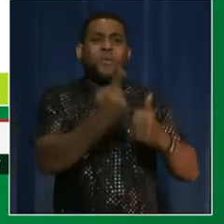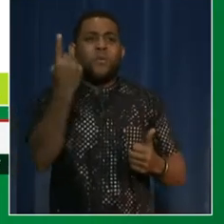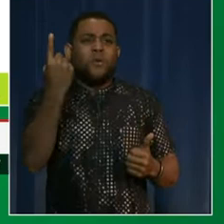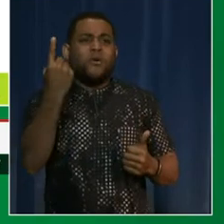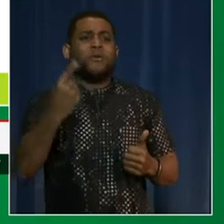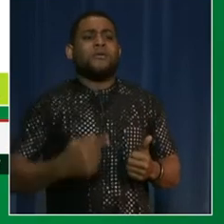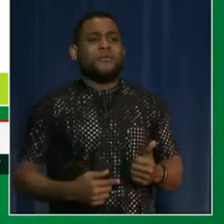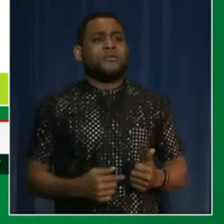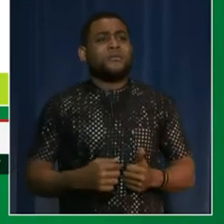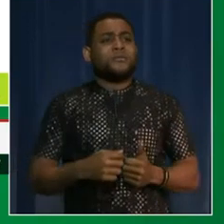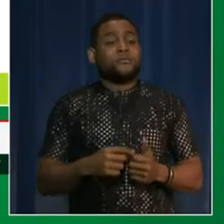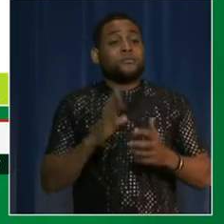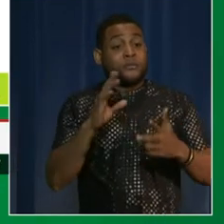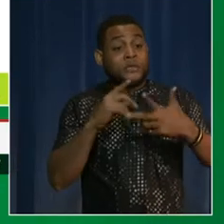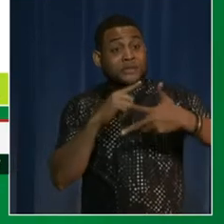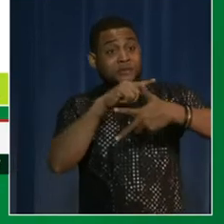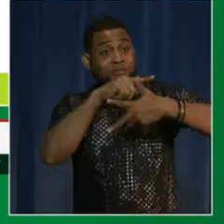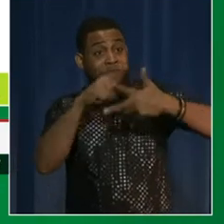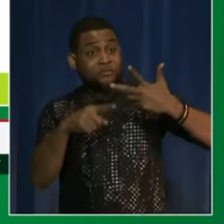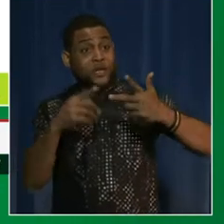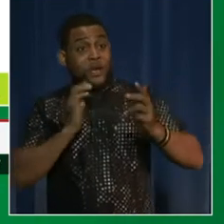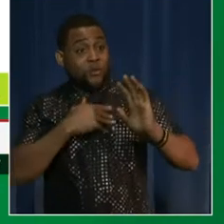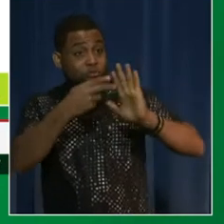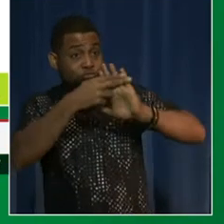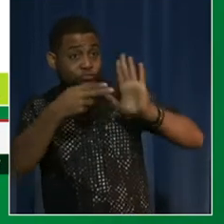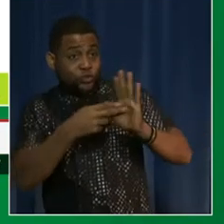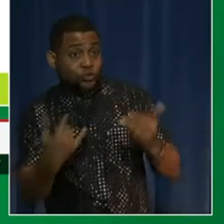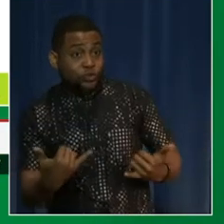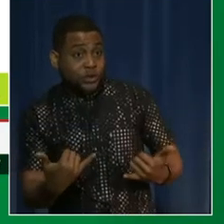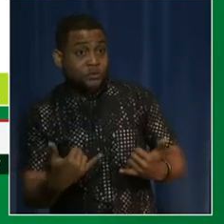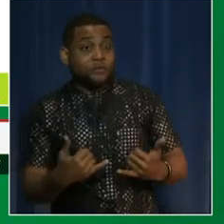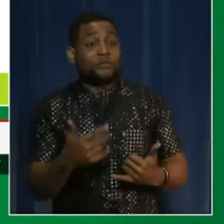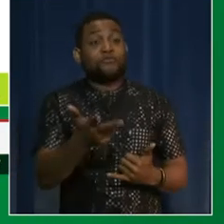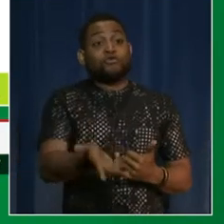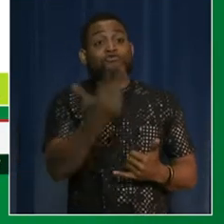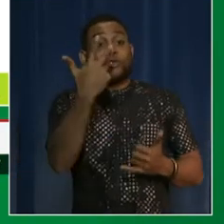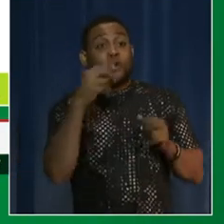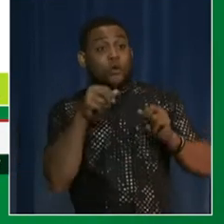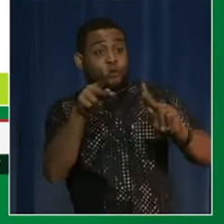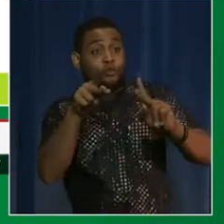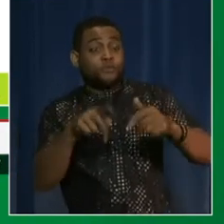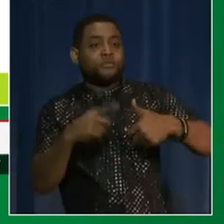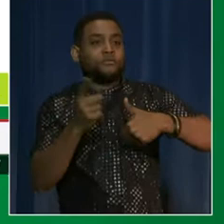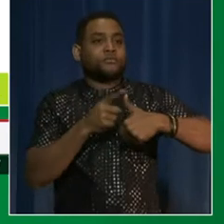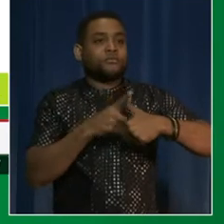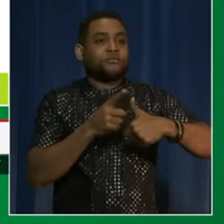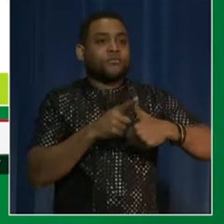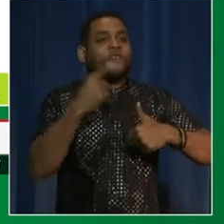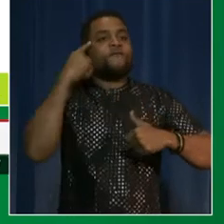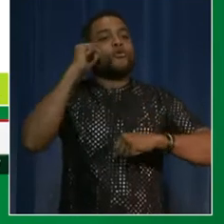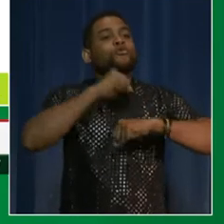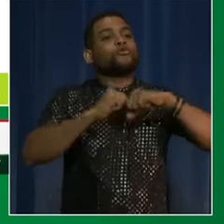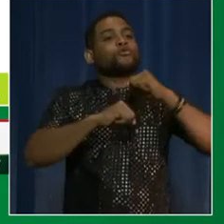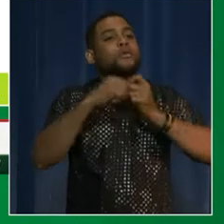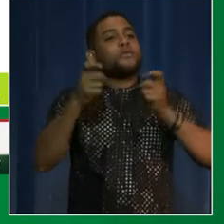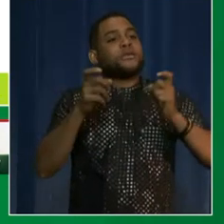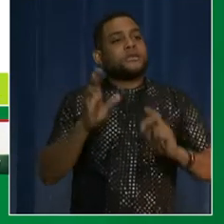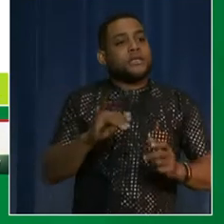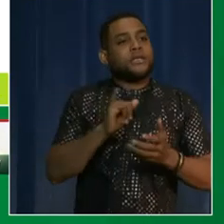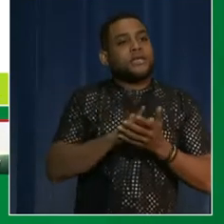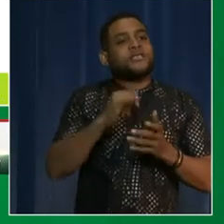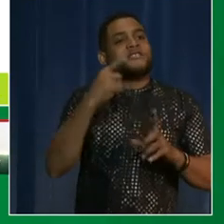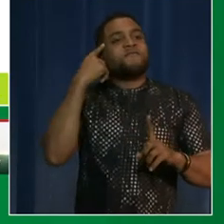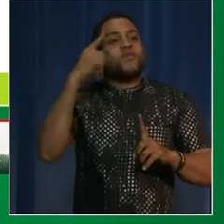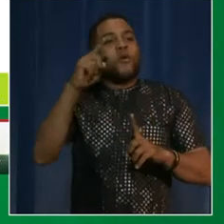three things that we want to highlight today, three opportunities. The first is for construction manager at-risk services for